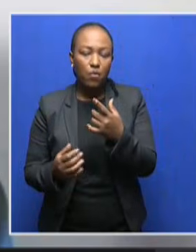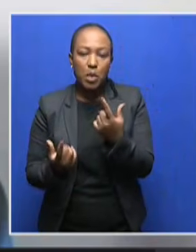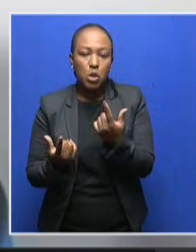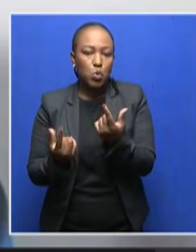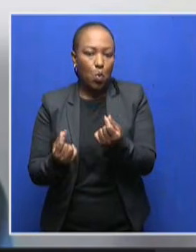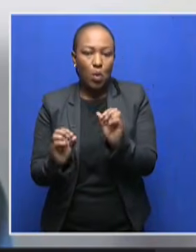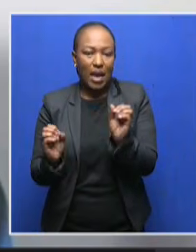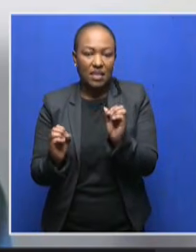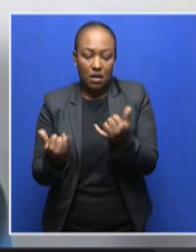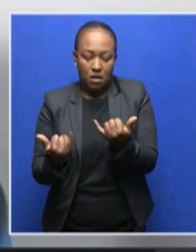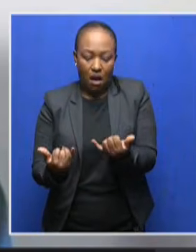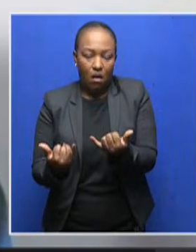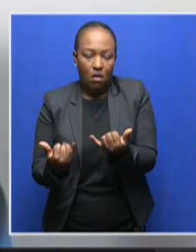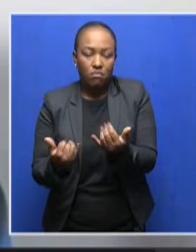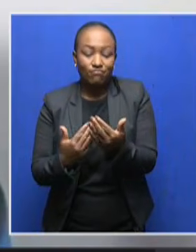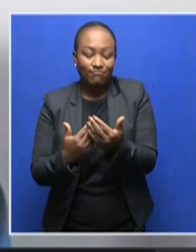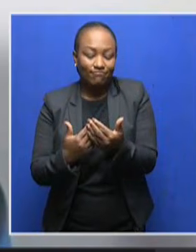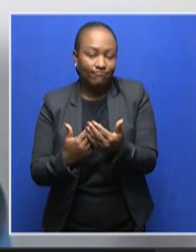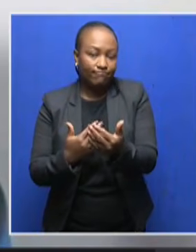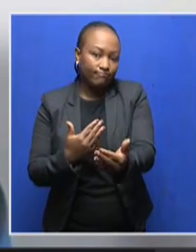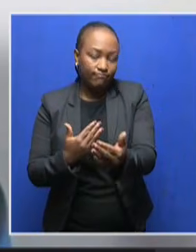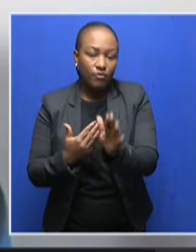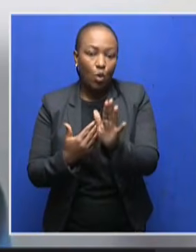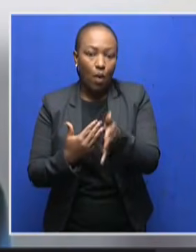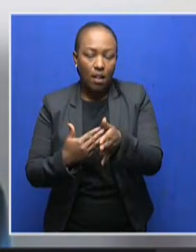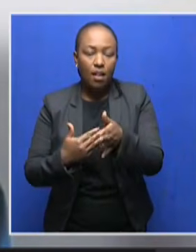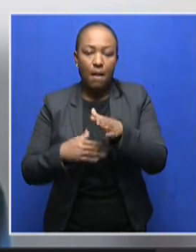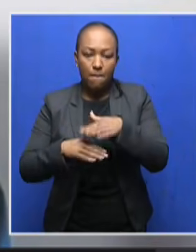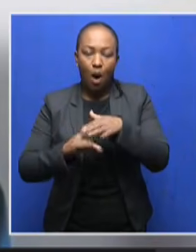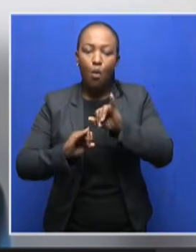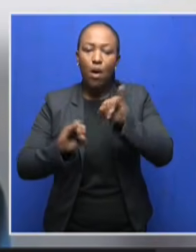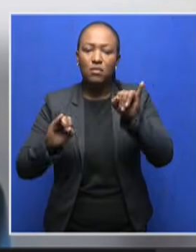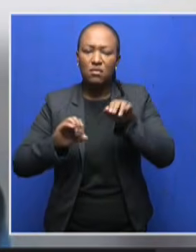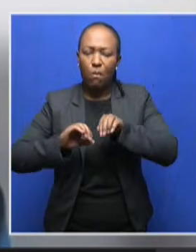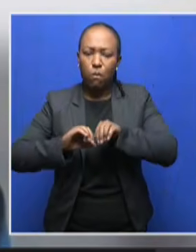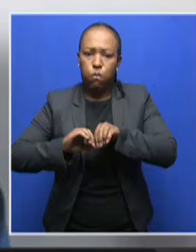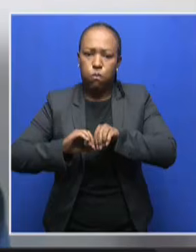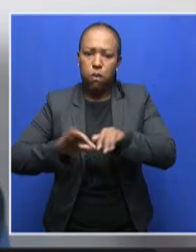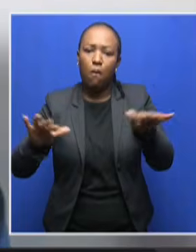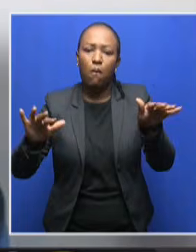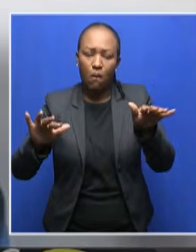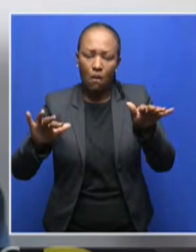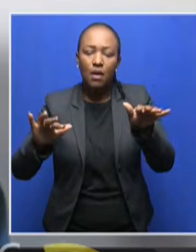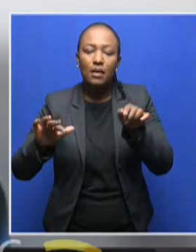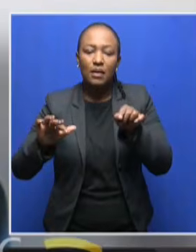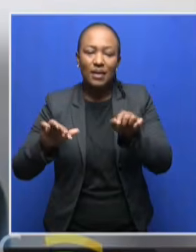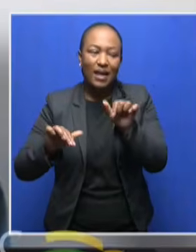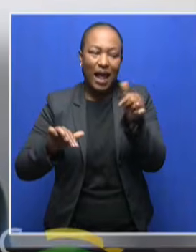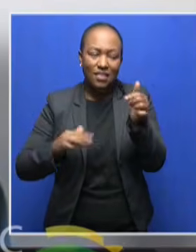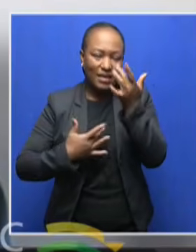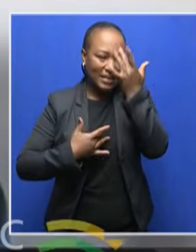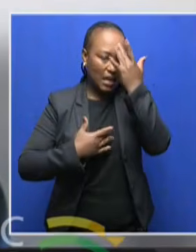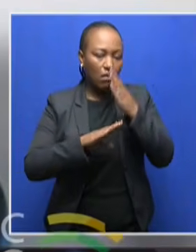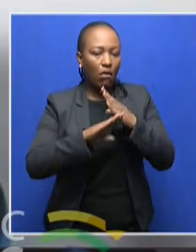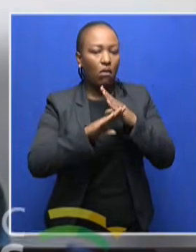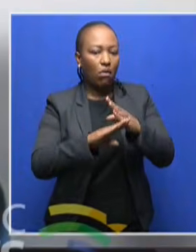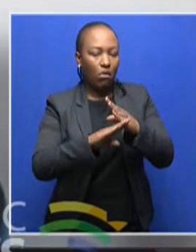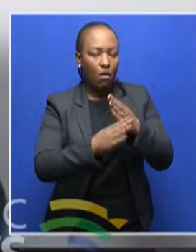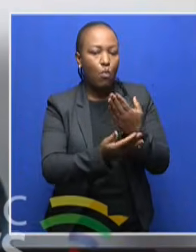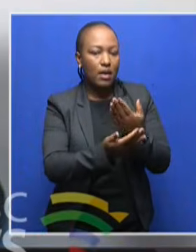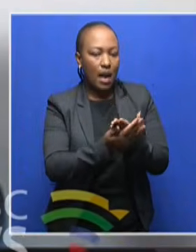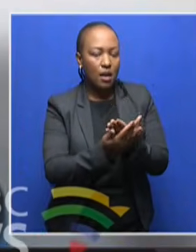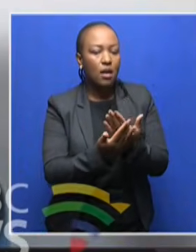are potentially facing massive outbreaks of measles, as well as many other vaccine-preventable diseases, which have been largely controlled in